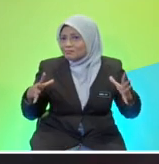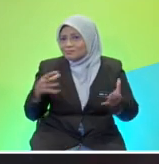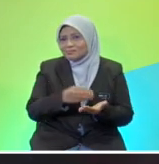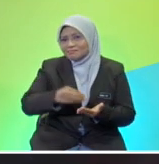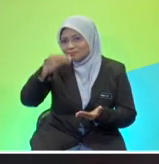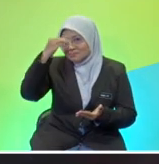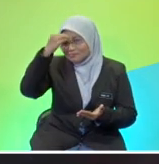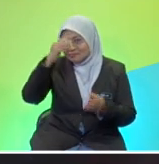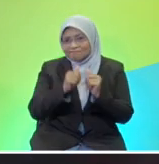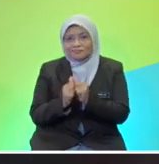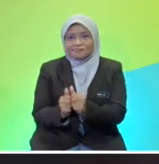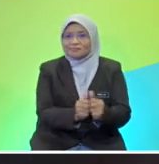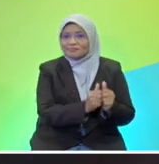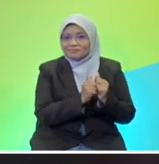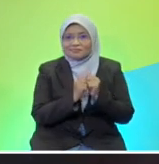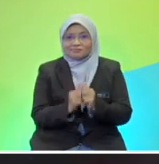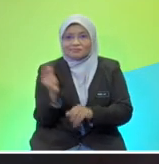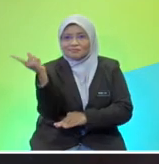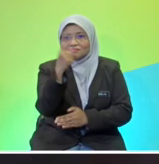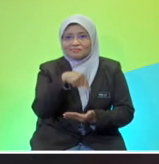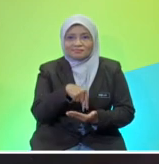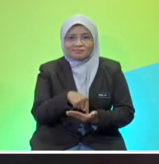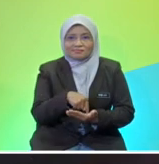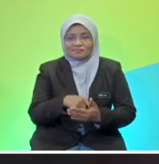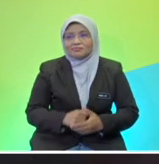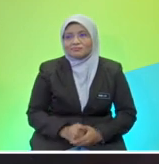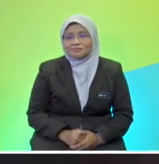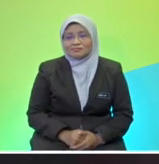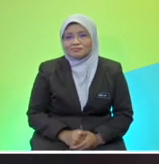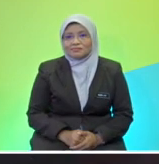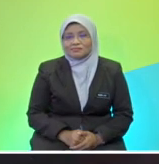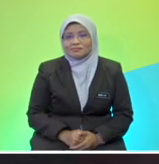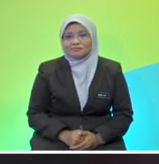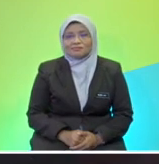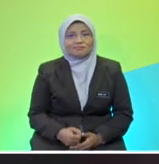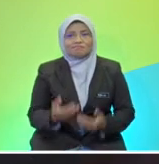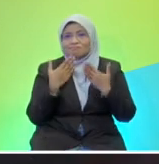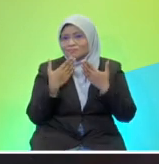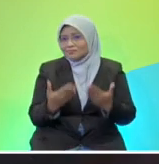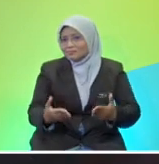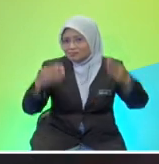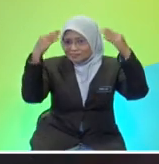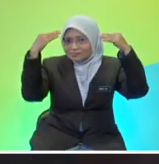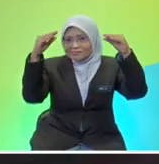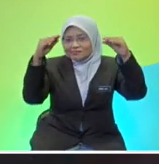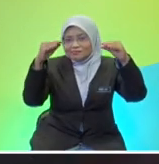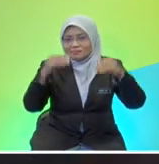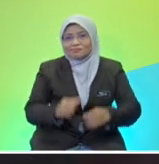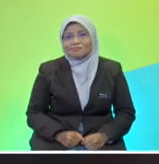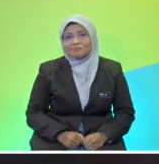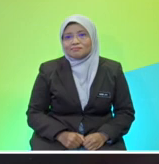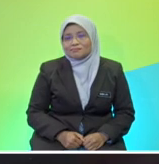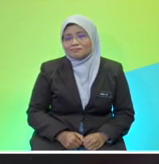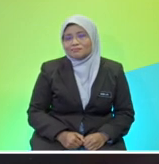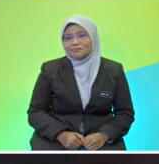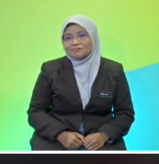together today. So with that, we definitely want to thank Teacher Rahma. Thank you so much, Teacher Rahma, for the You're lesson most welcome. Today.